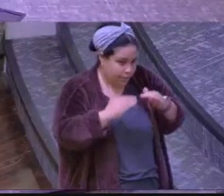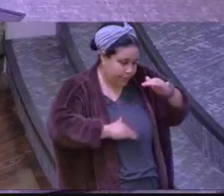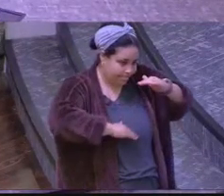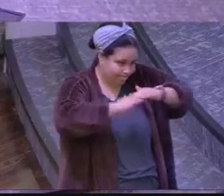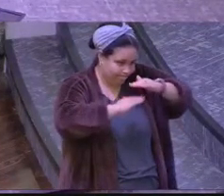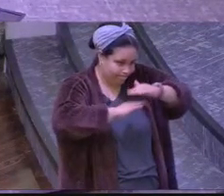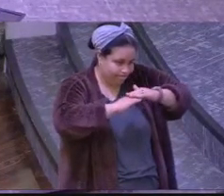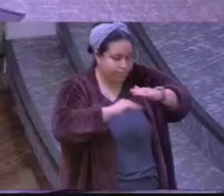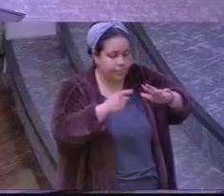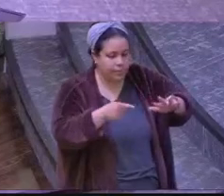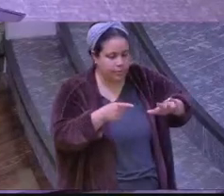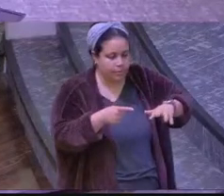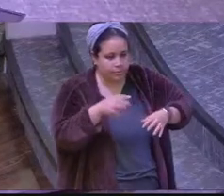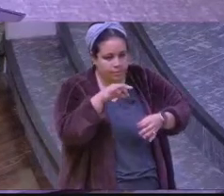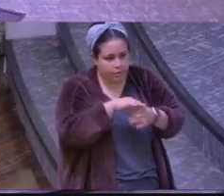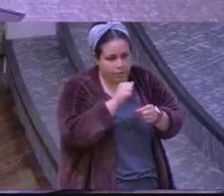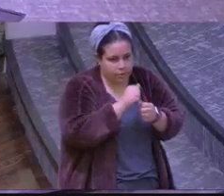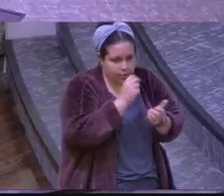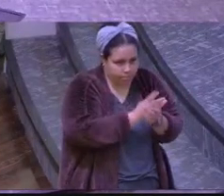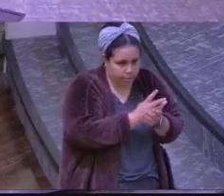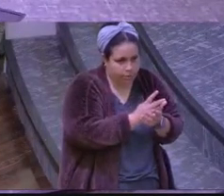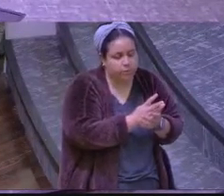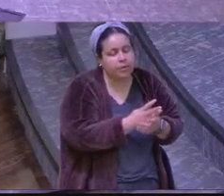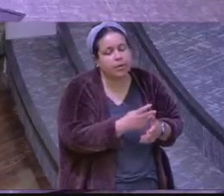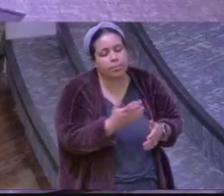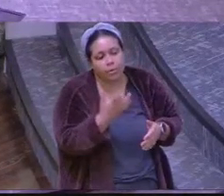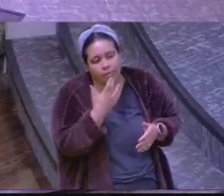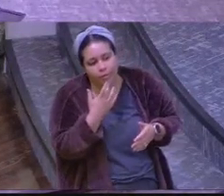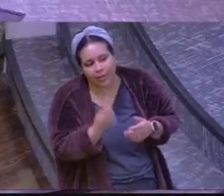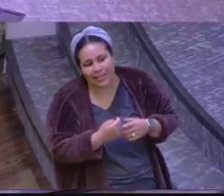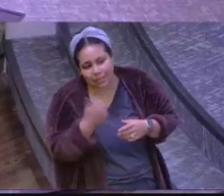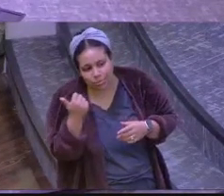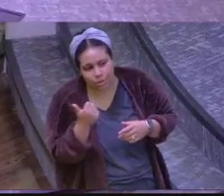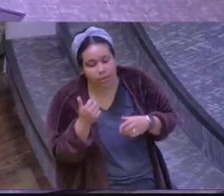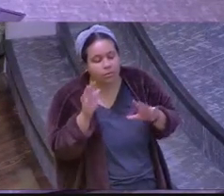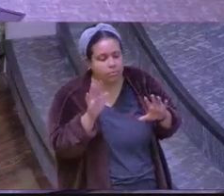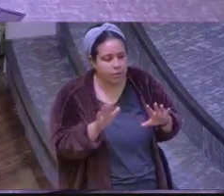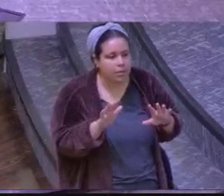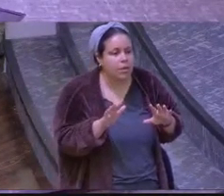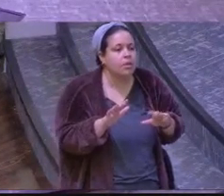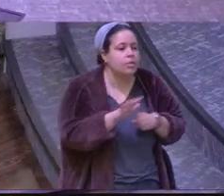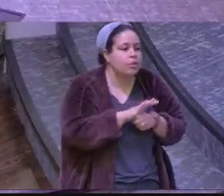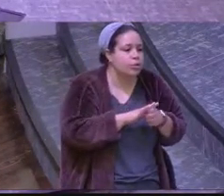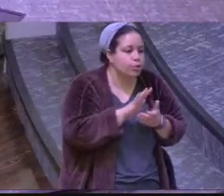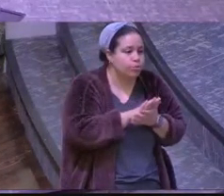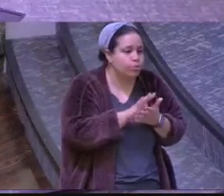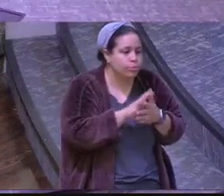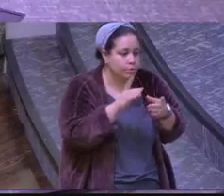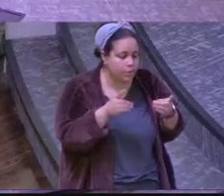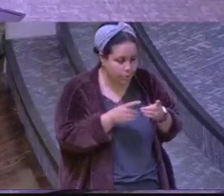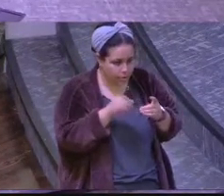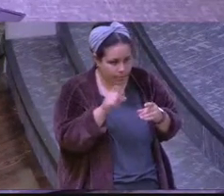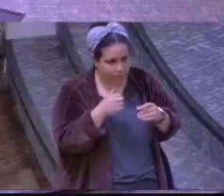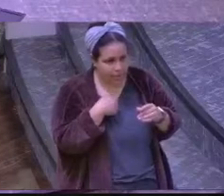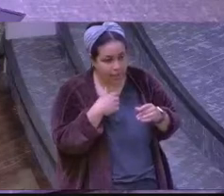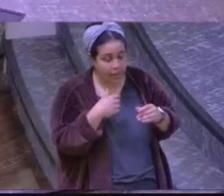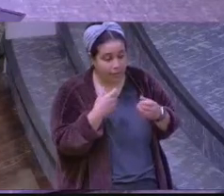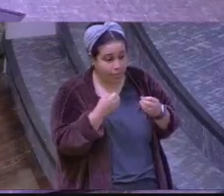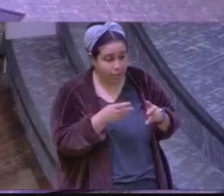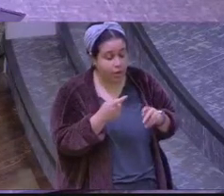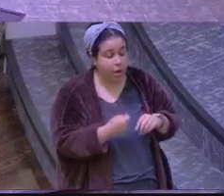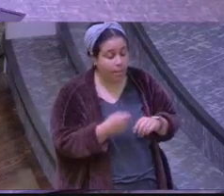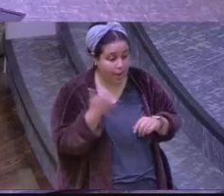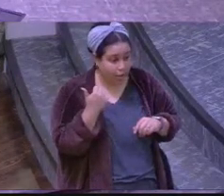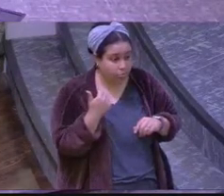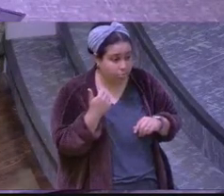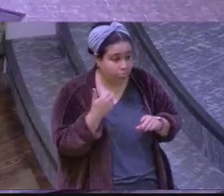November. If the voters approved, yeah, we want that exemption. Then the local school districts would have to have hearings to opt out of that exemption. And you would